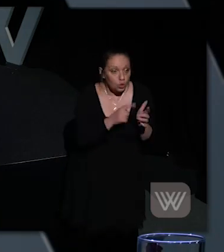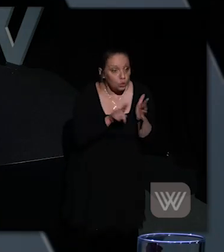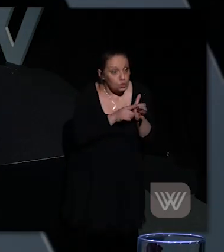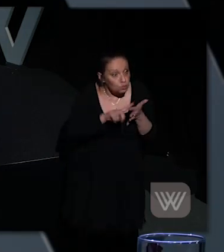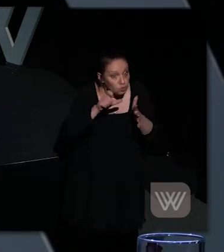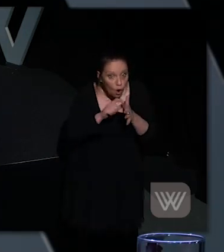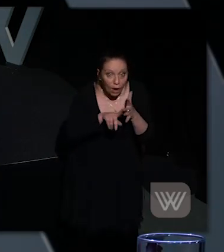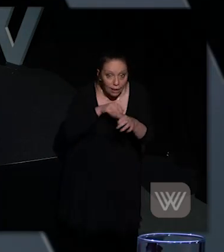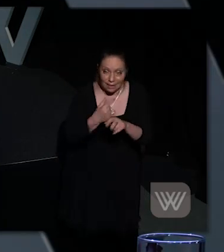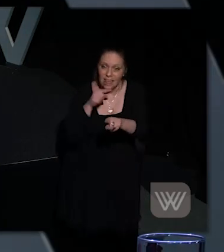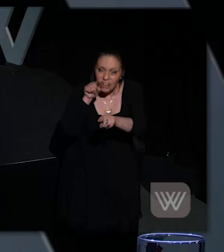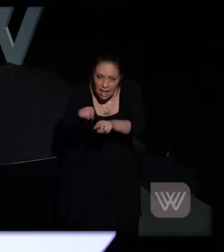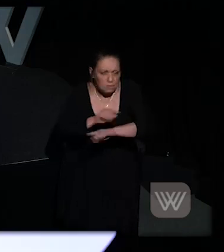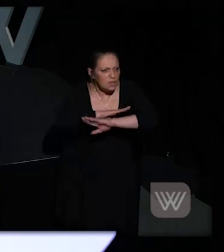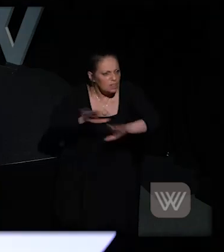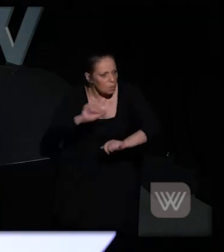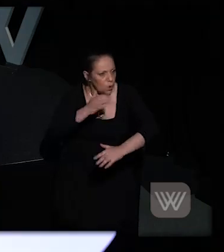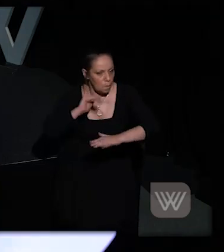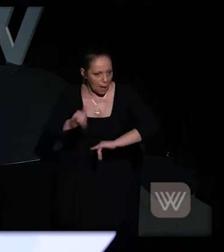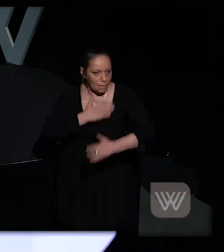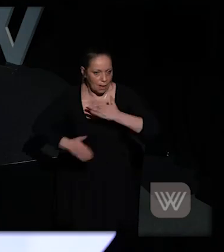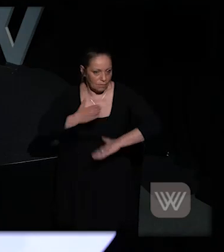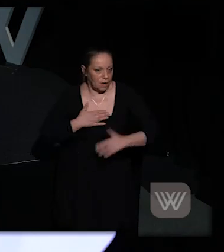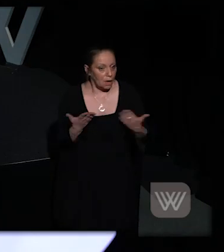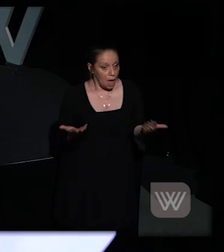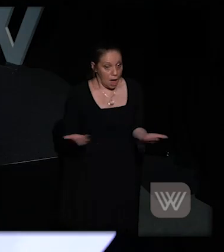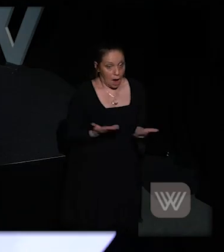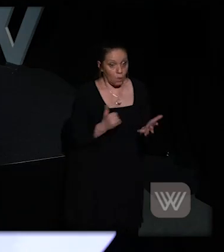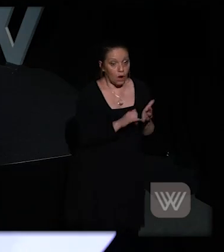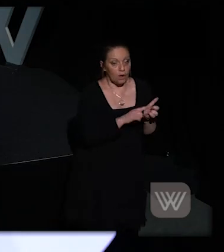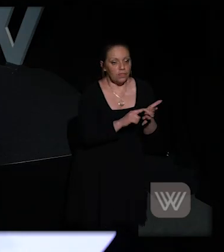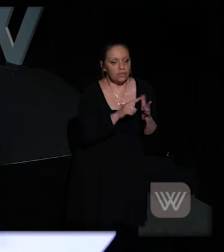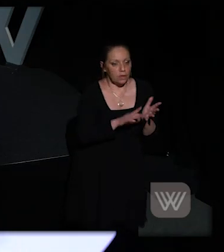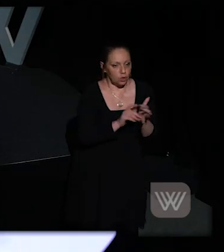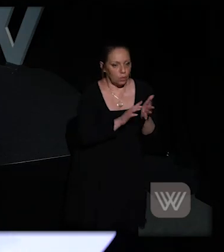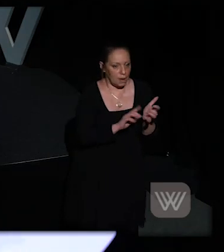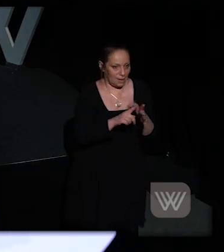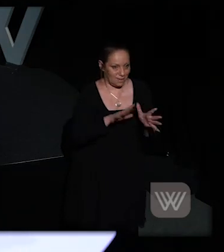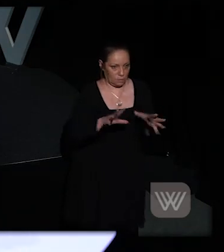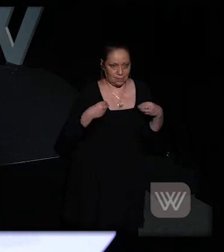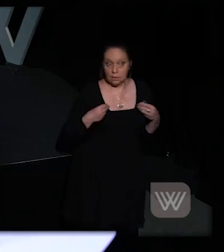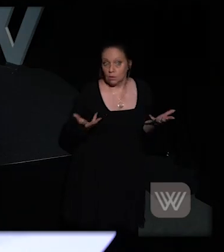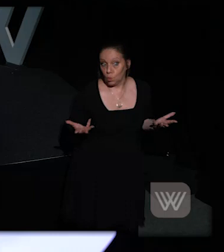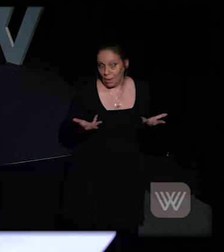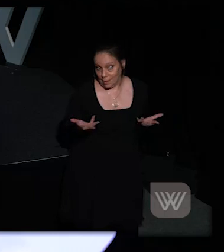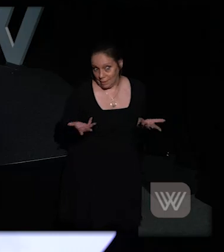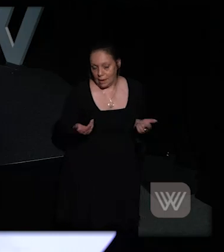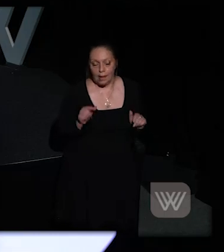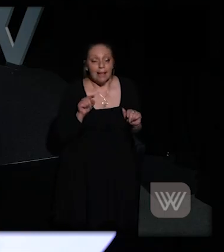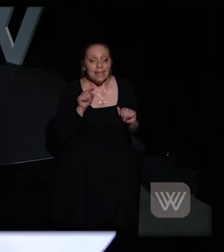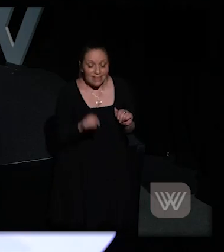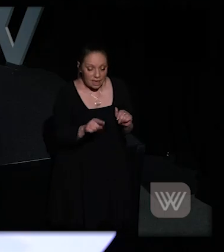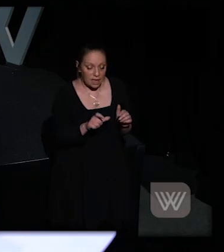behaviour? And also, where are the social media companies in all of this? I mean... these companies